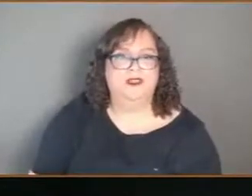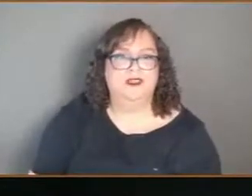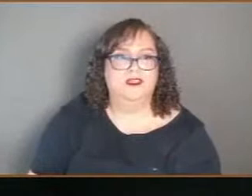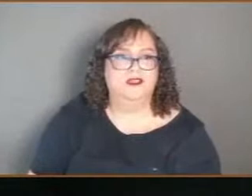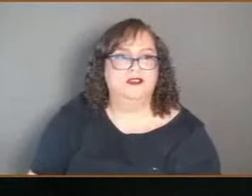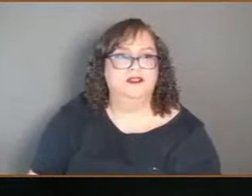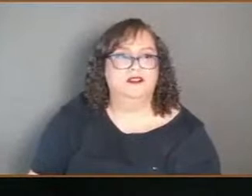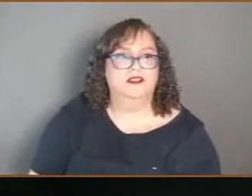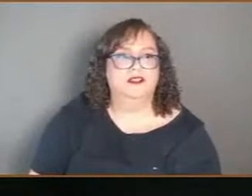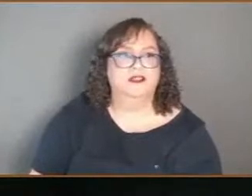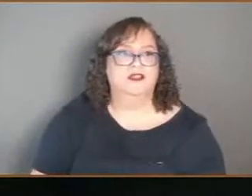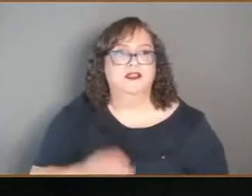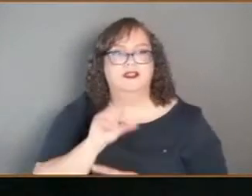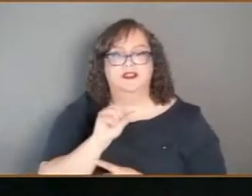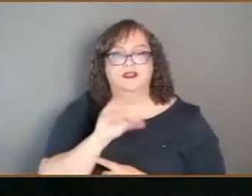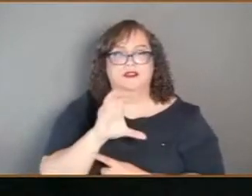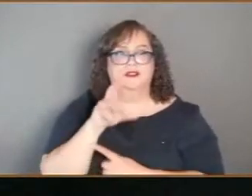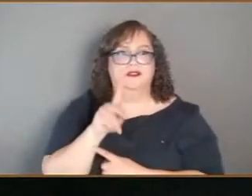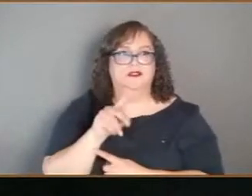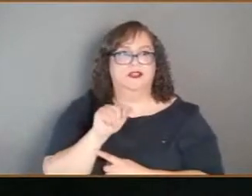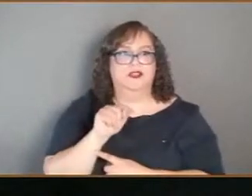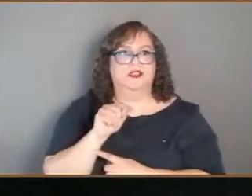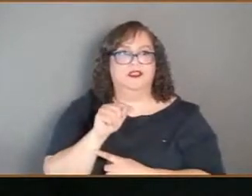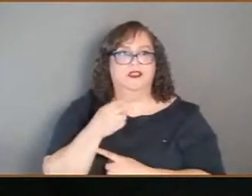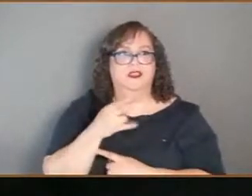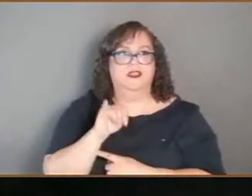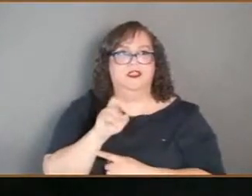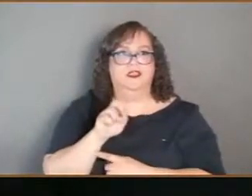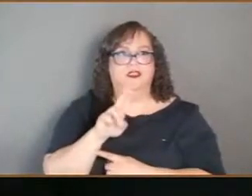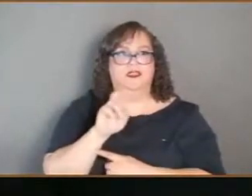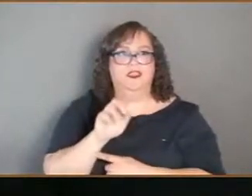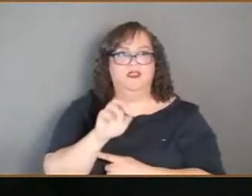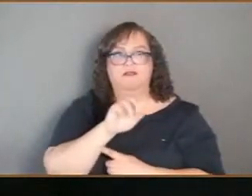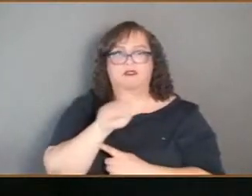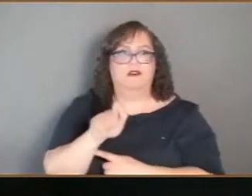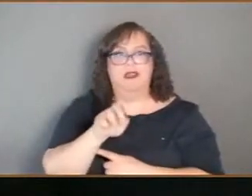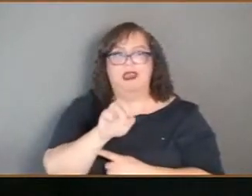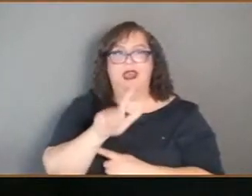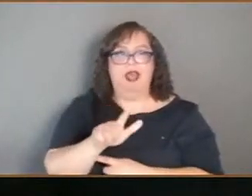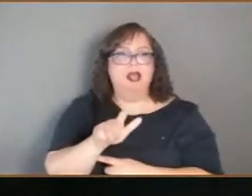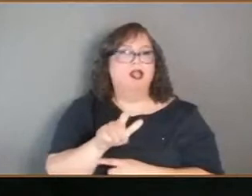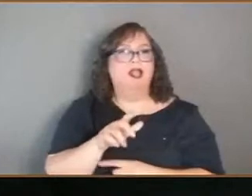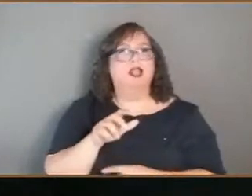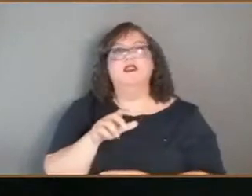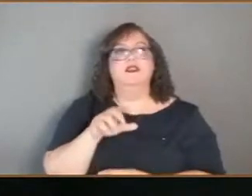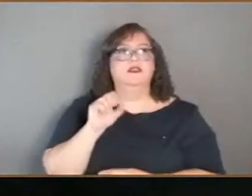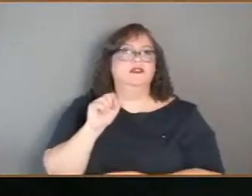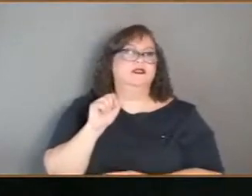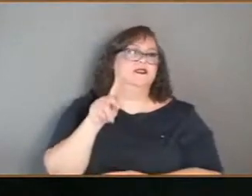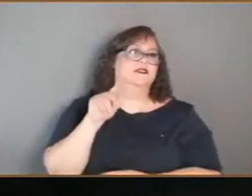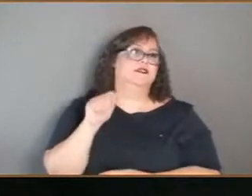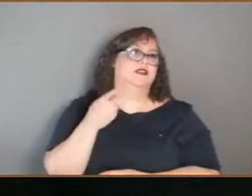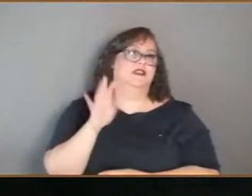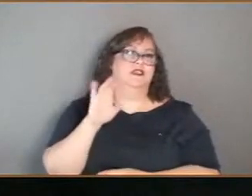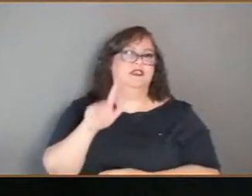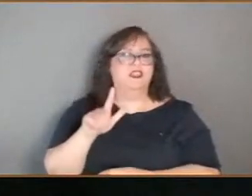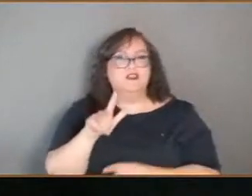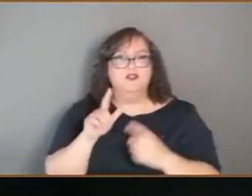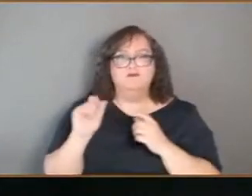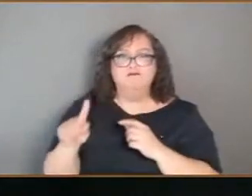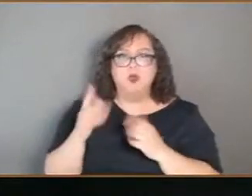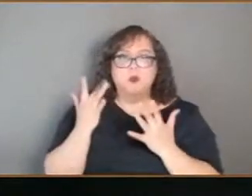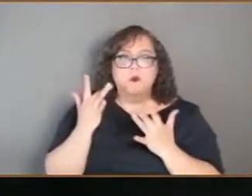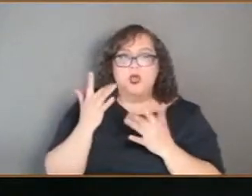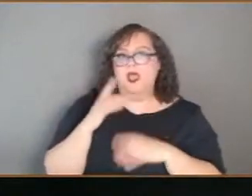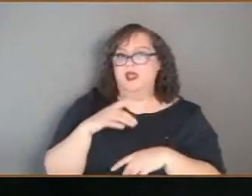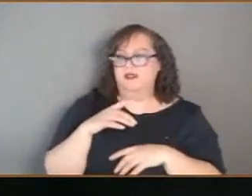Lucy mission take so long? So outer solar system science takes a long time, and anyone that's worked in the outer solar system knows that you have to